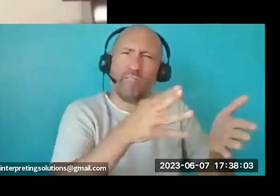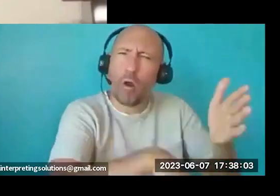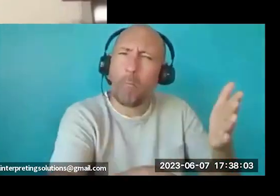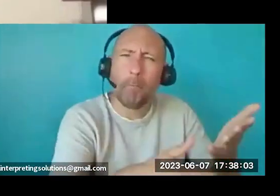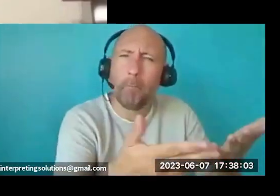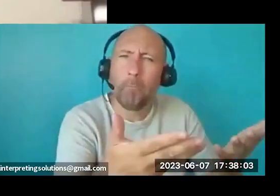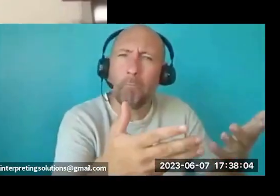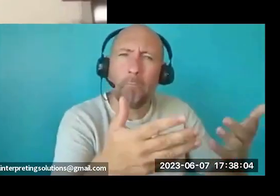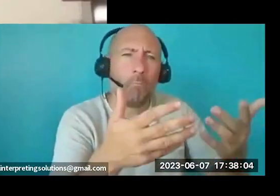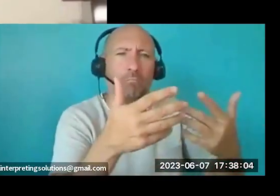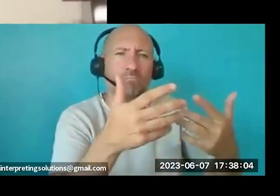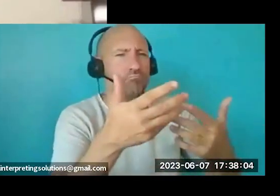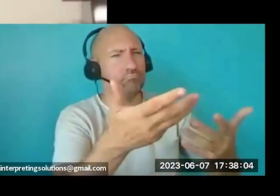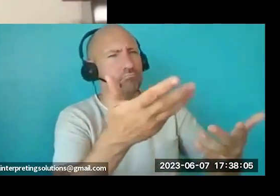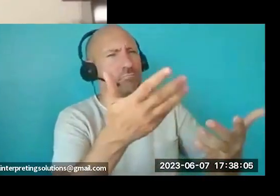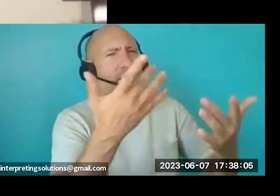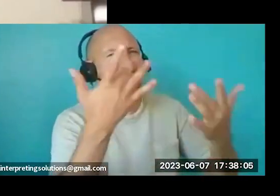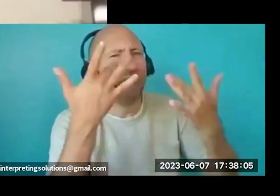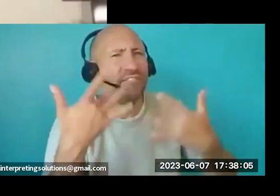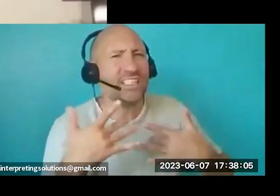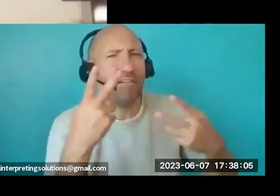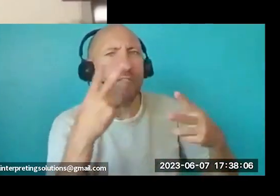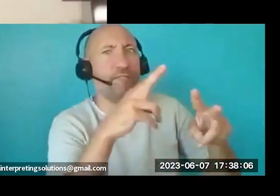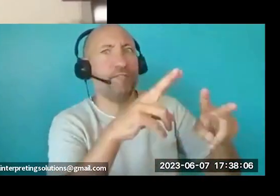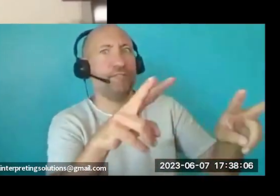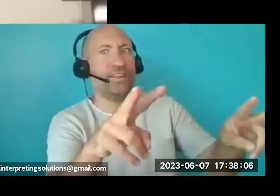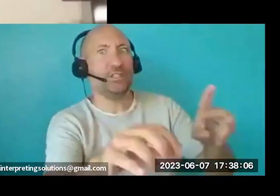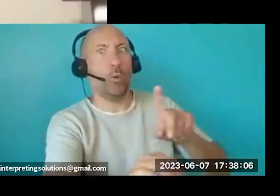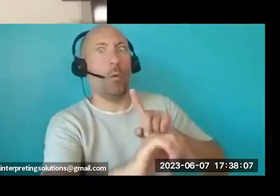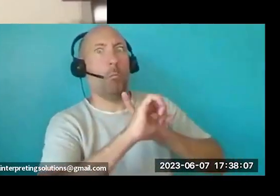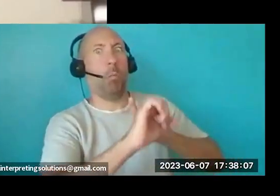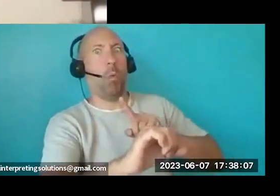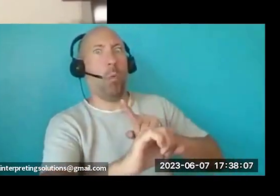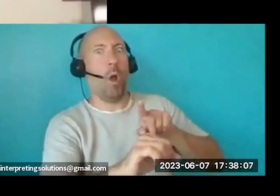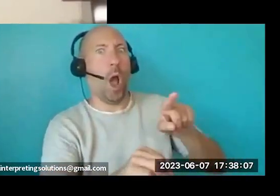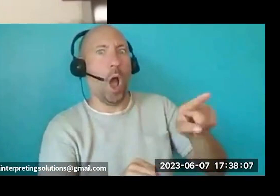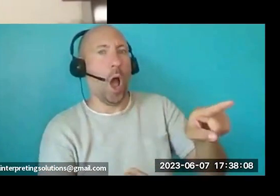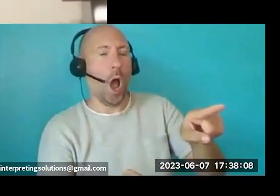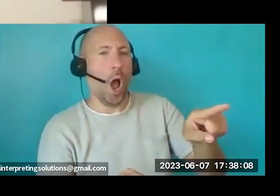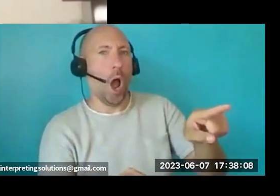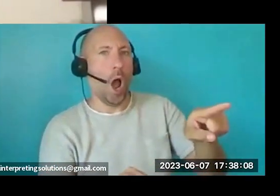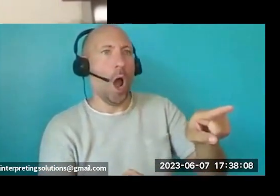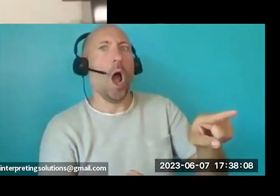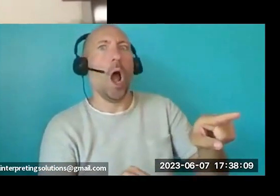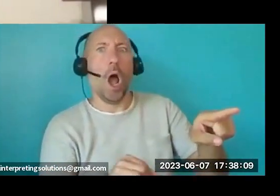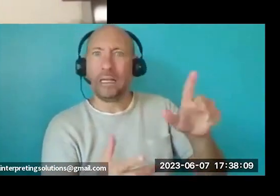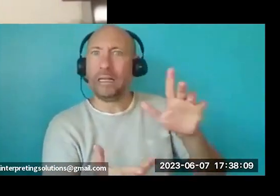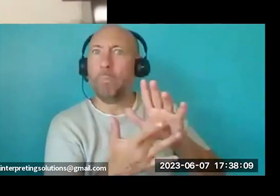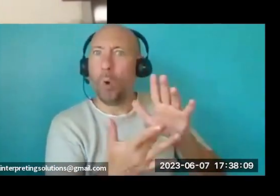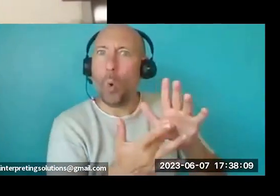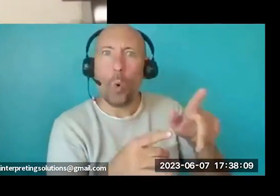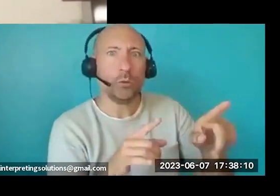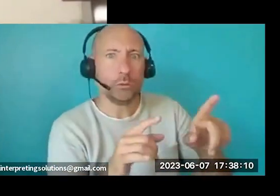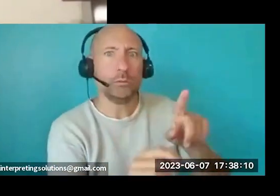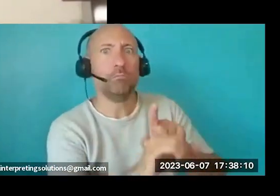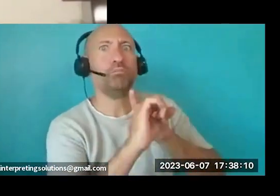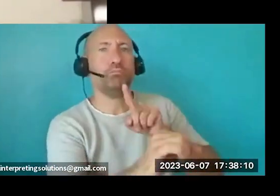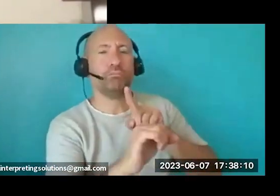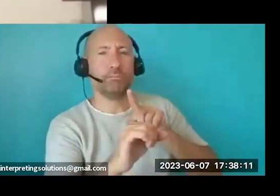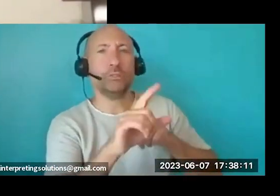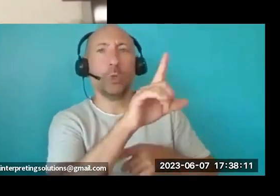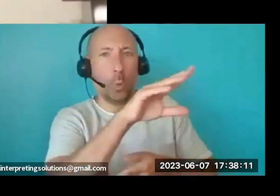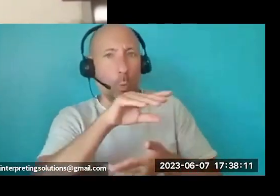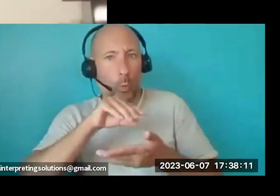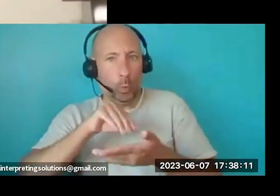visual things that impressed me very much, and if that resonates with the idea of the artist, we ask whether